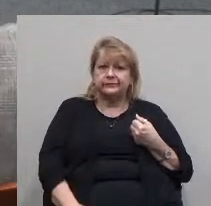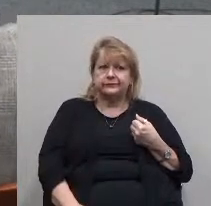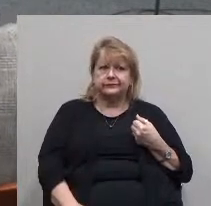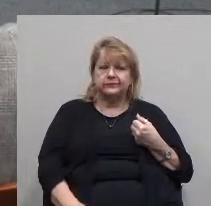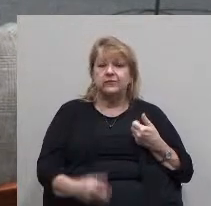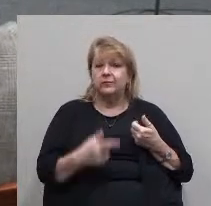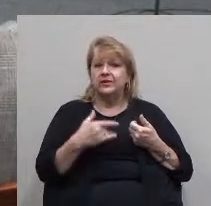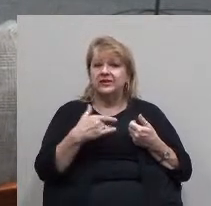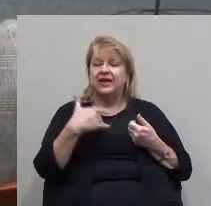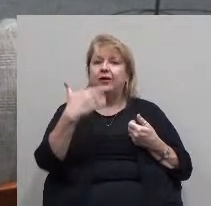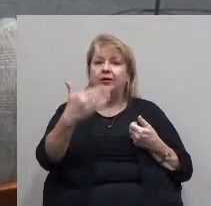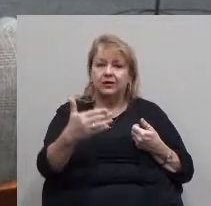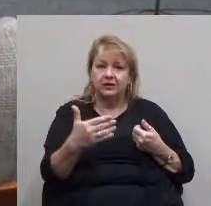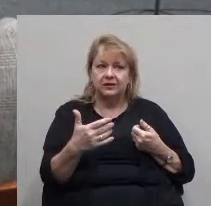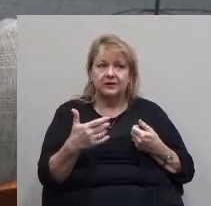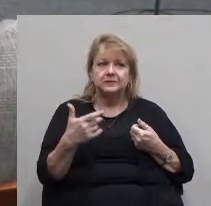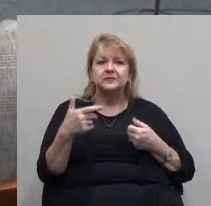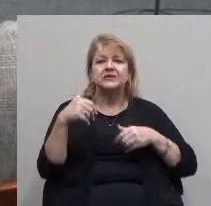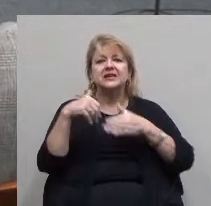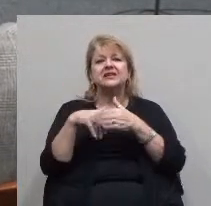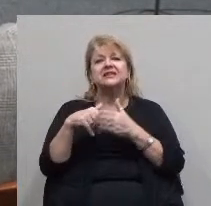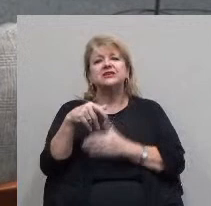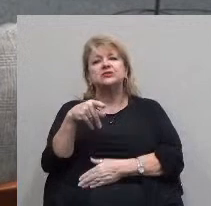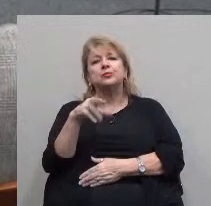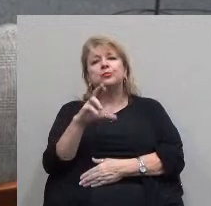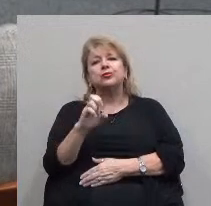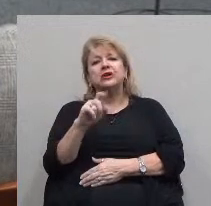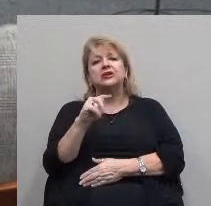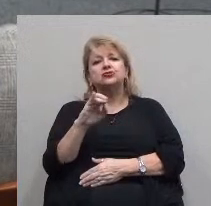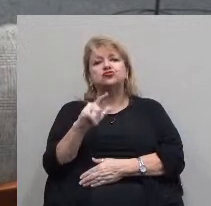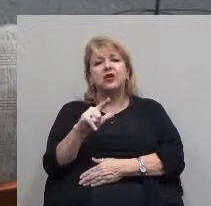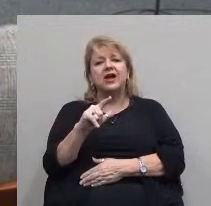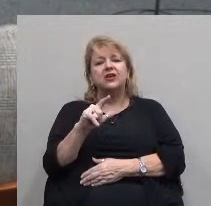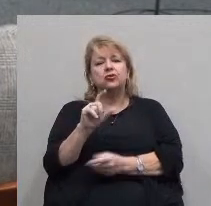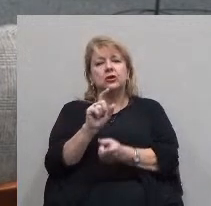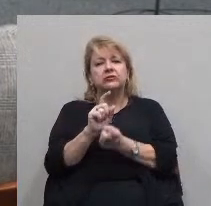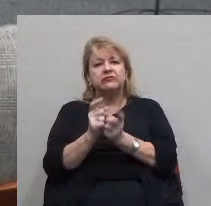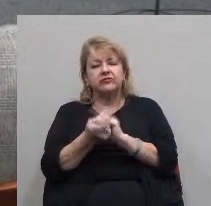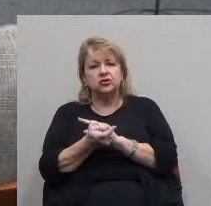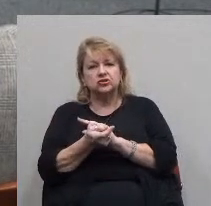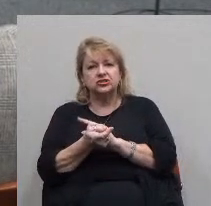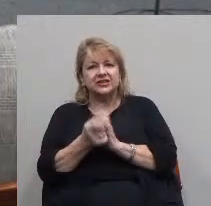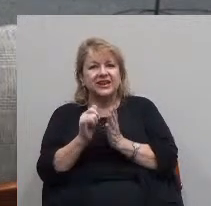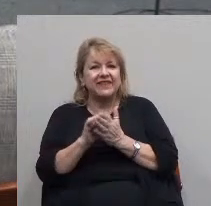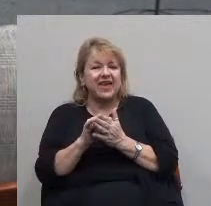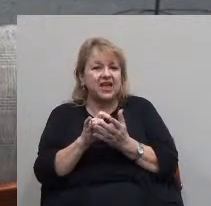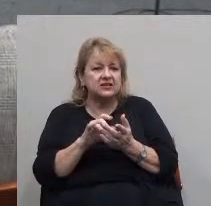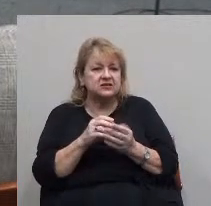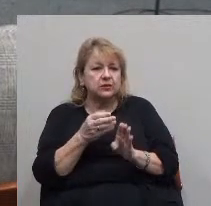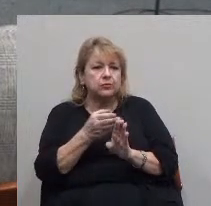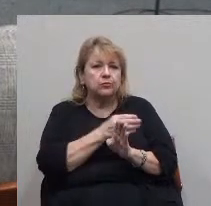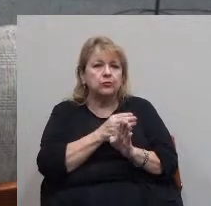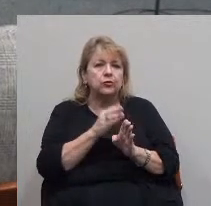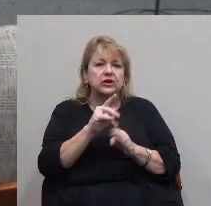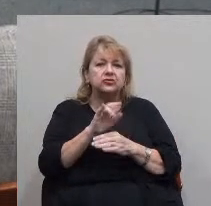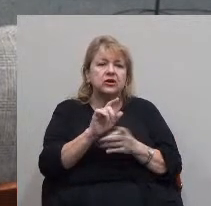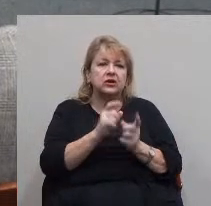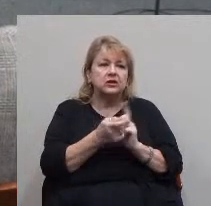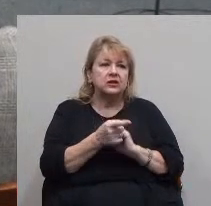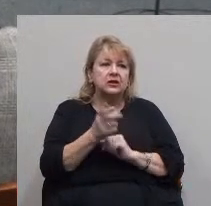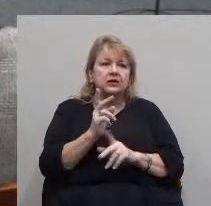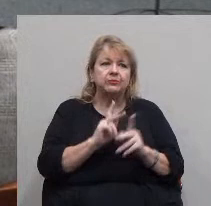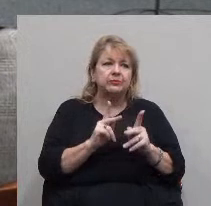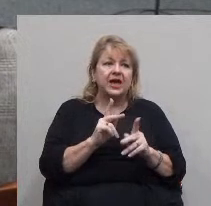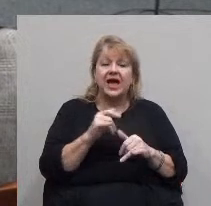things to look at, but even all this pretrial conversion that we do some things with, that is so, people in their